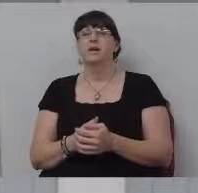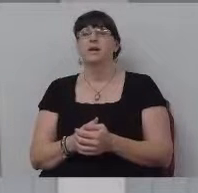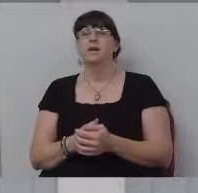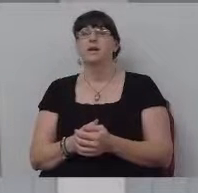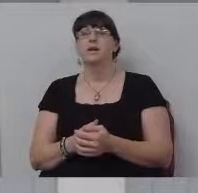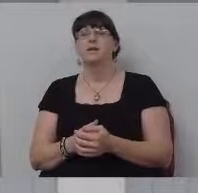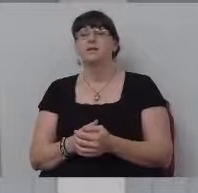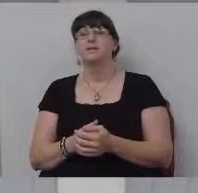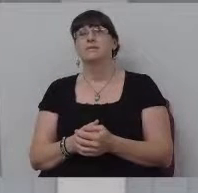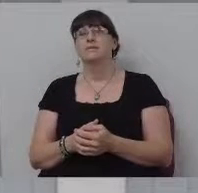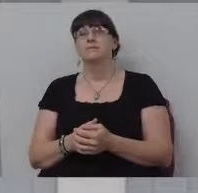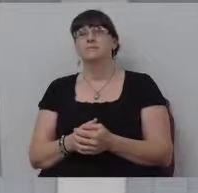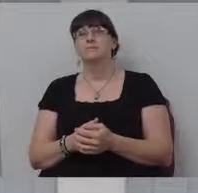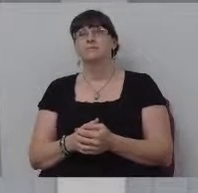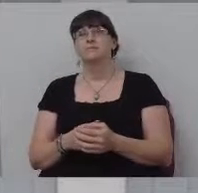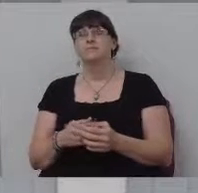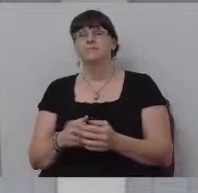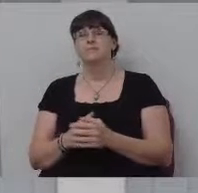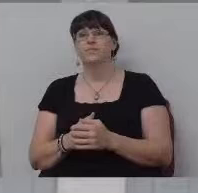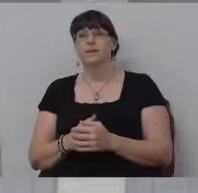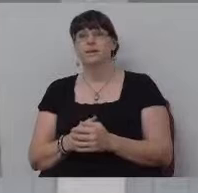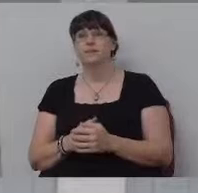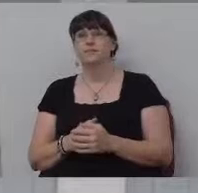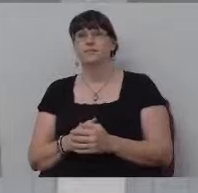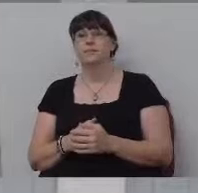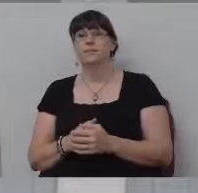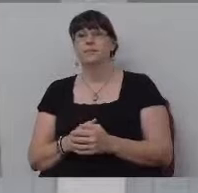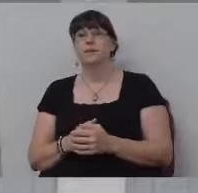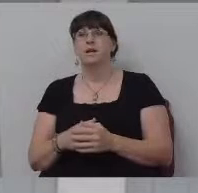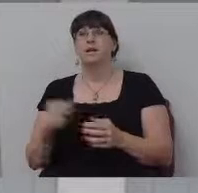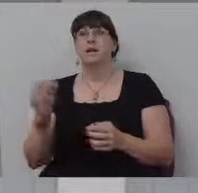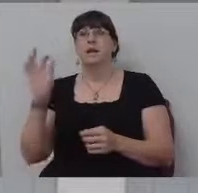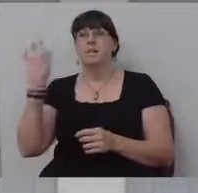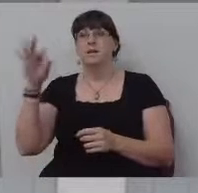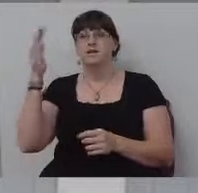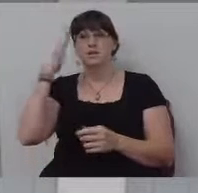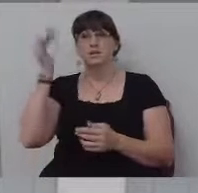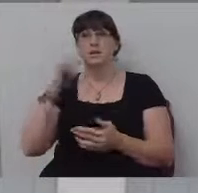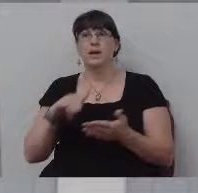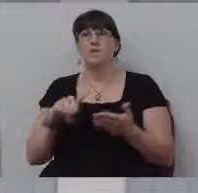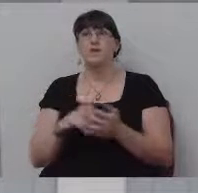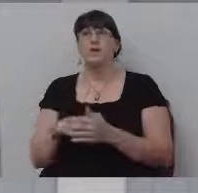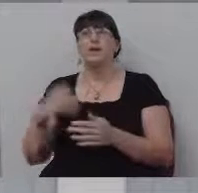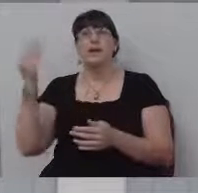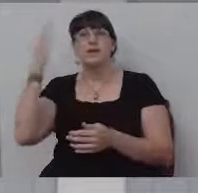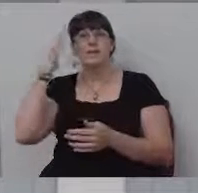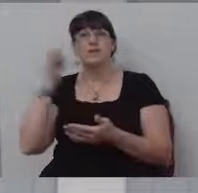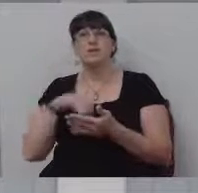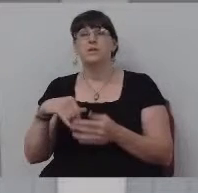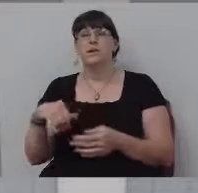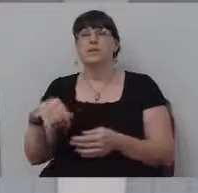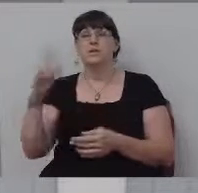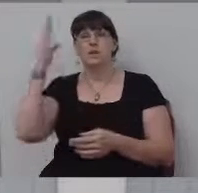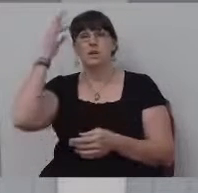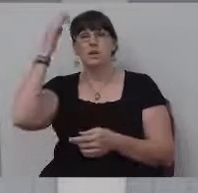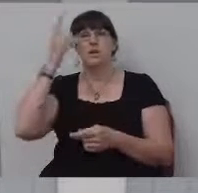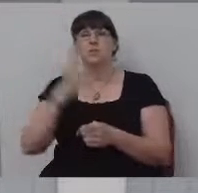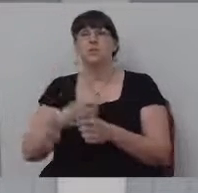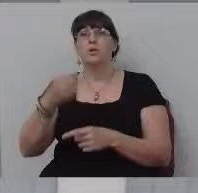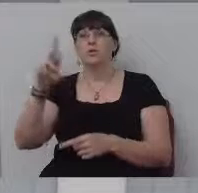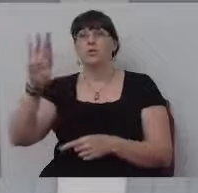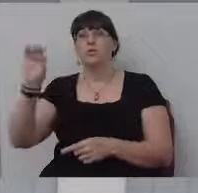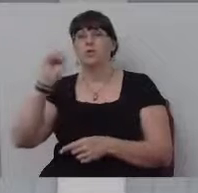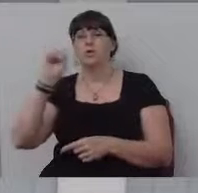and, uh, all that kind of stuff, you know, a place to run and all that kind of stuff was there. And pastor knew that I belonged there. So he said, and he knew that, that brother Rose liked sporting